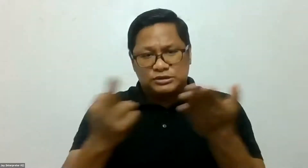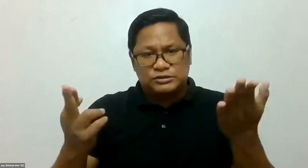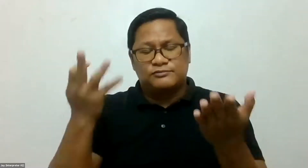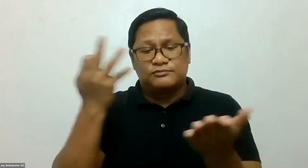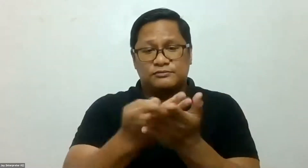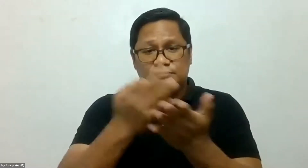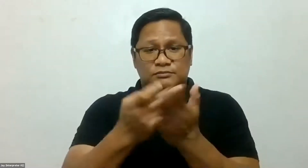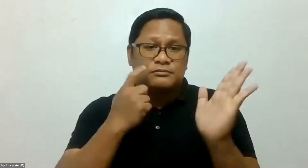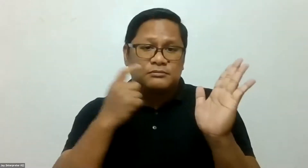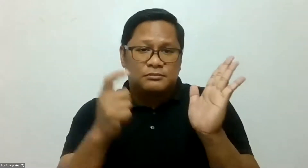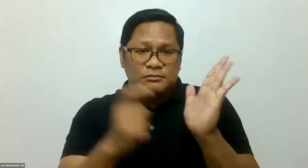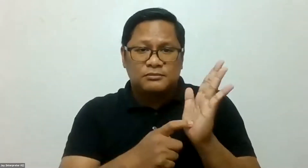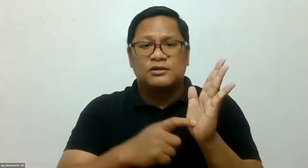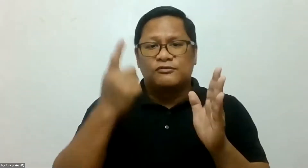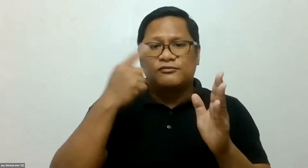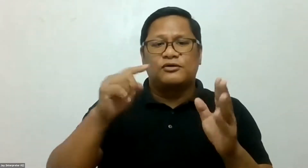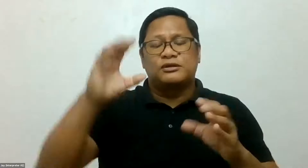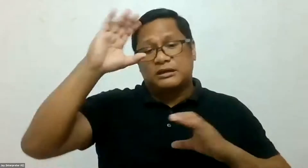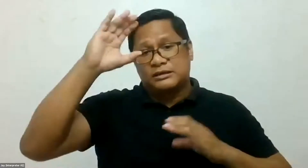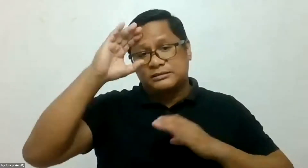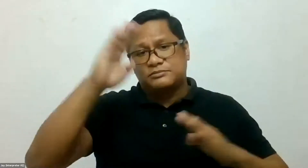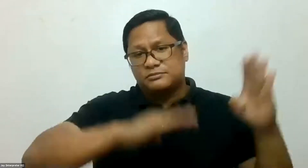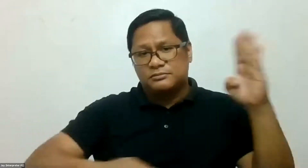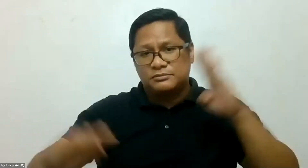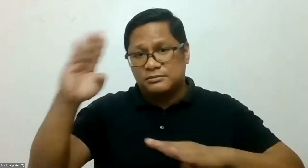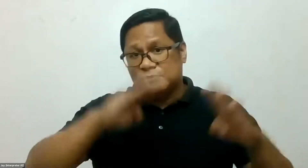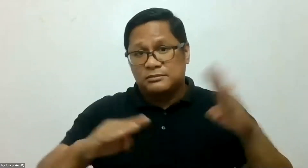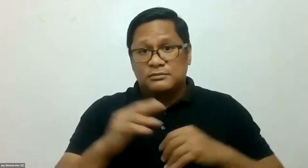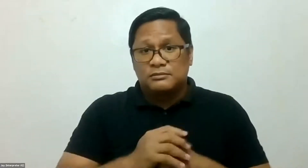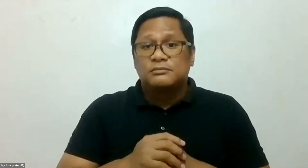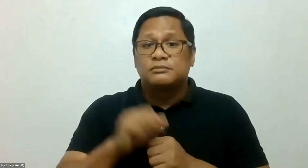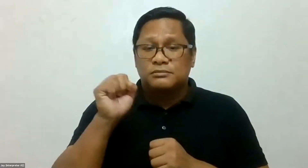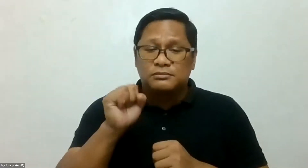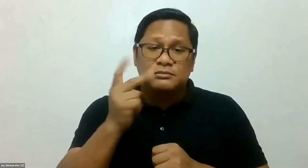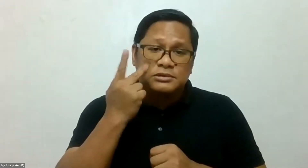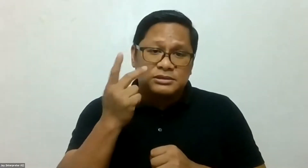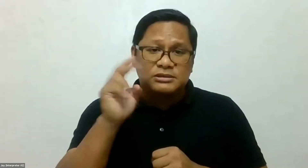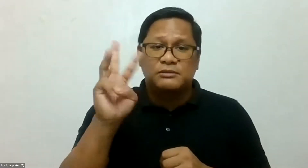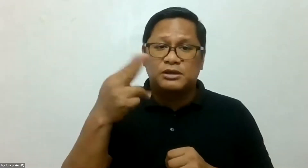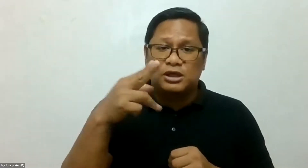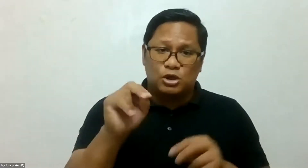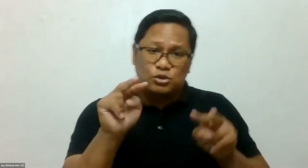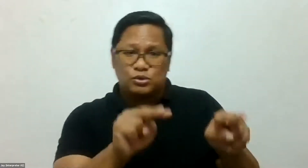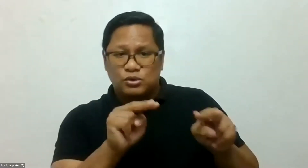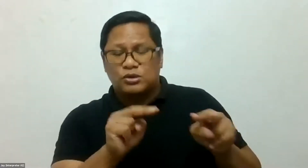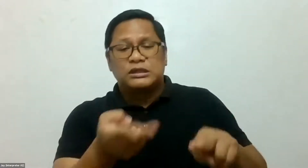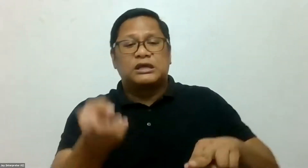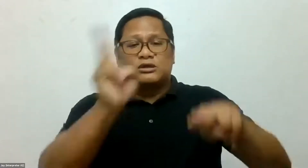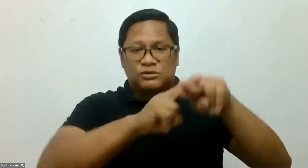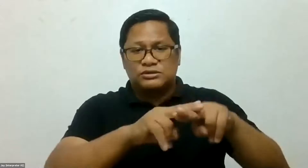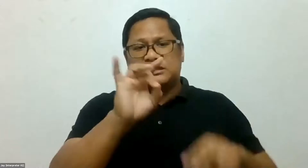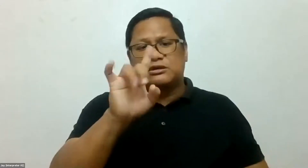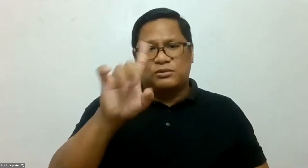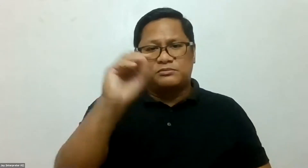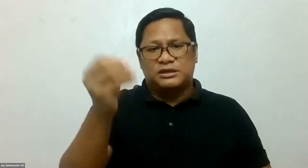in recognition of the magnitude of the cancer problem, which, by the way, is seen by WHO to increase by 81% in a few